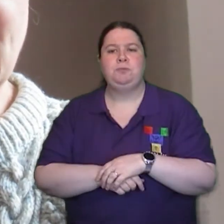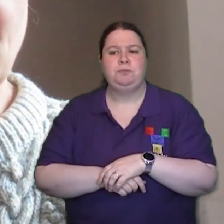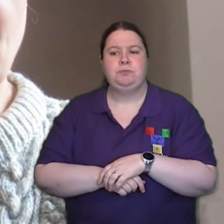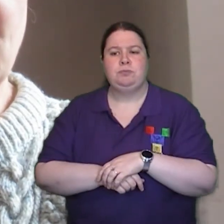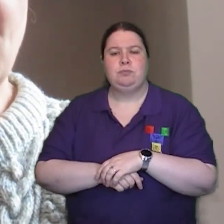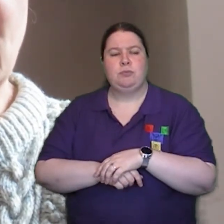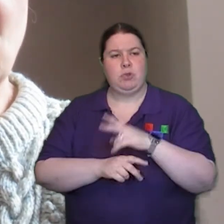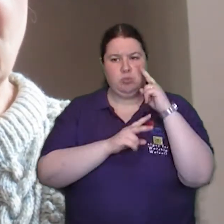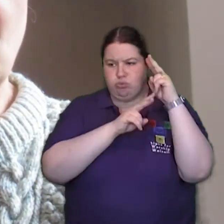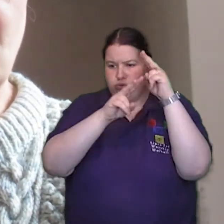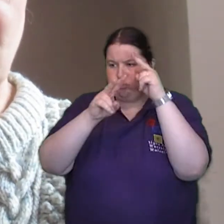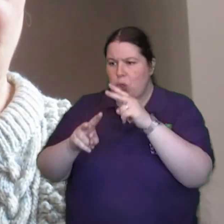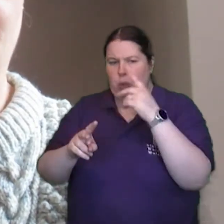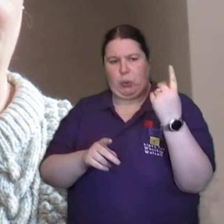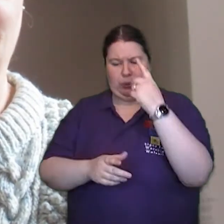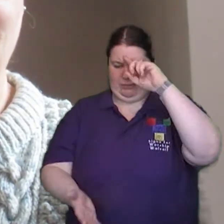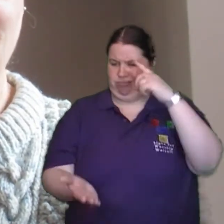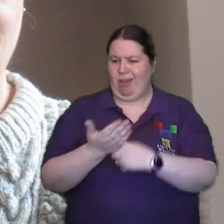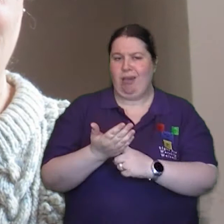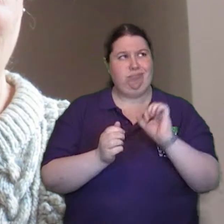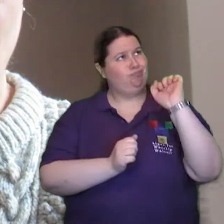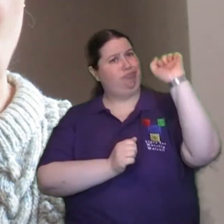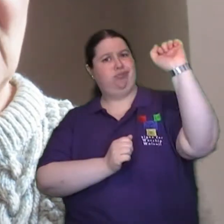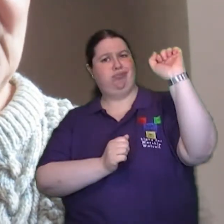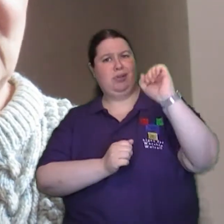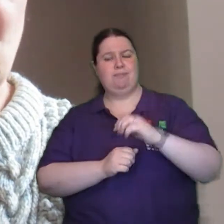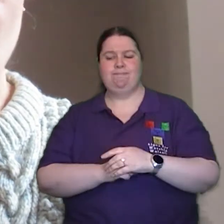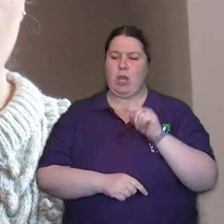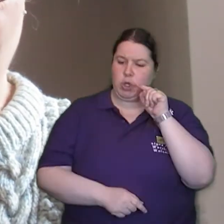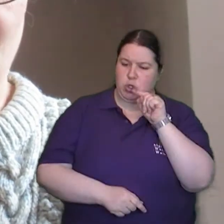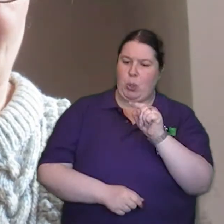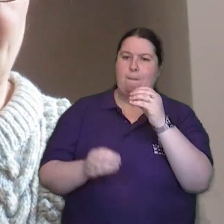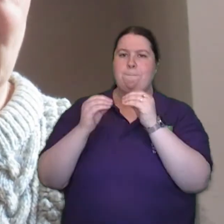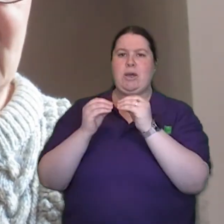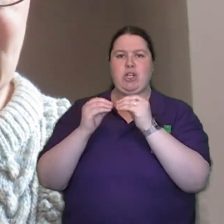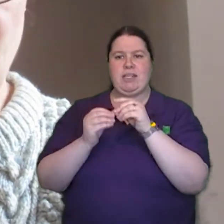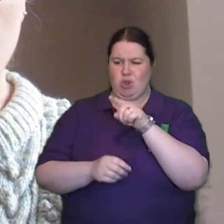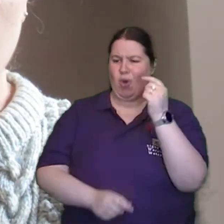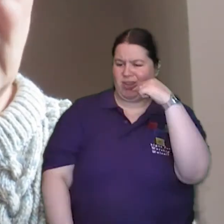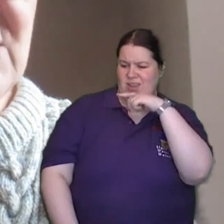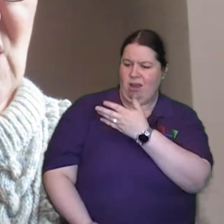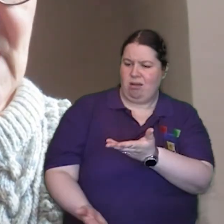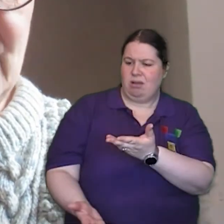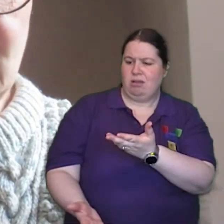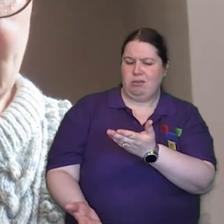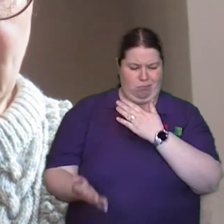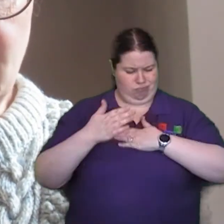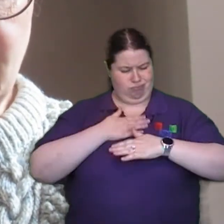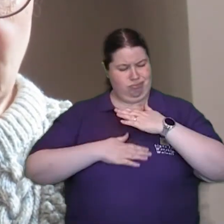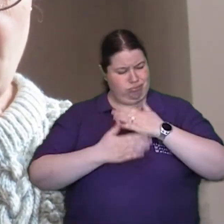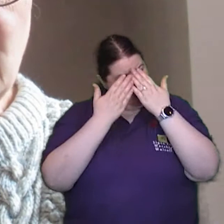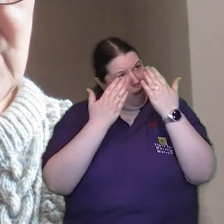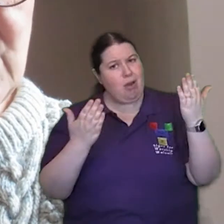and sets over them anyone he wishes. But you, Belshazzar, his son, have not humbled